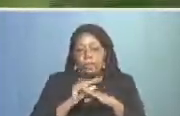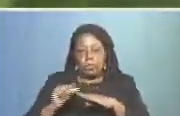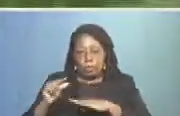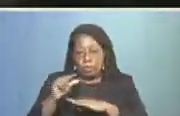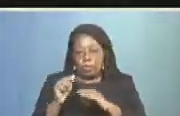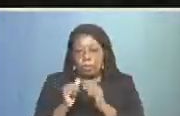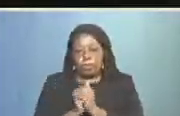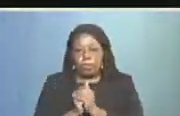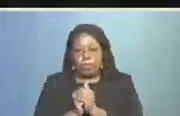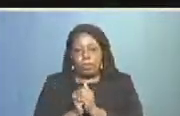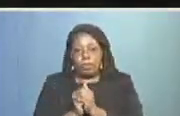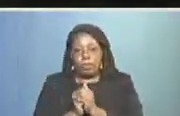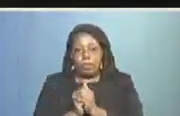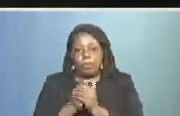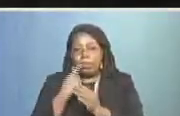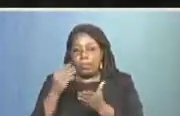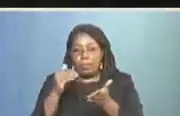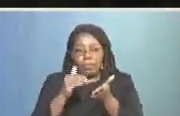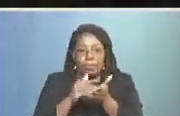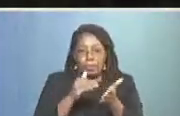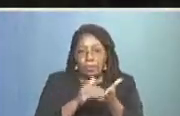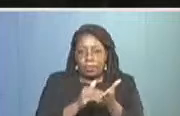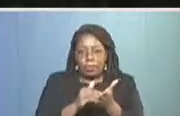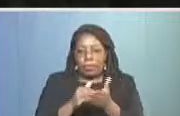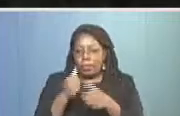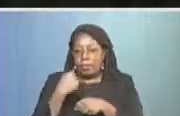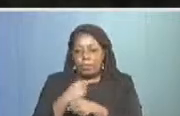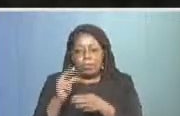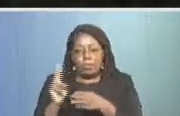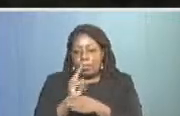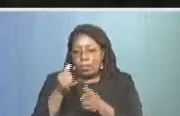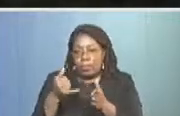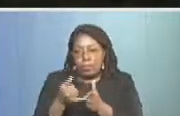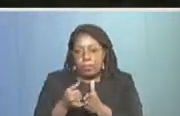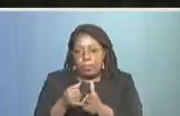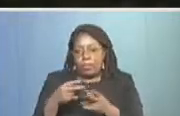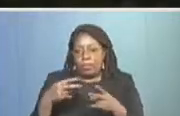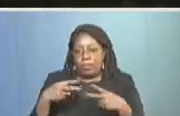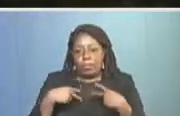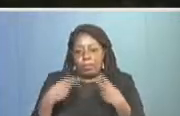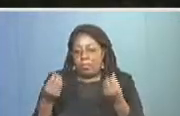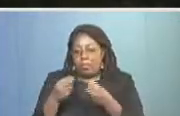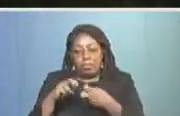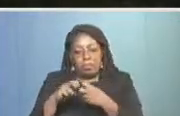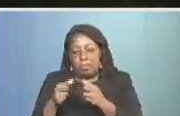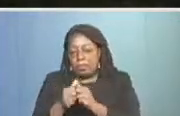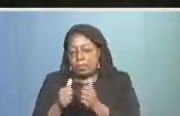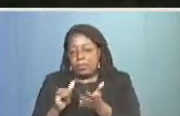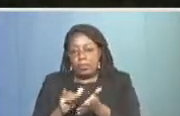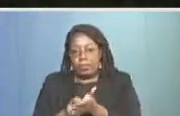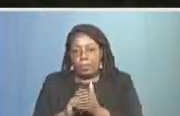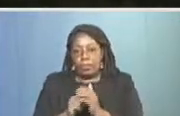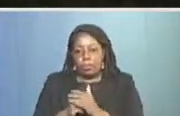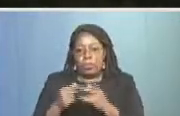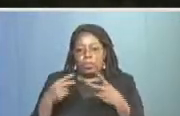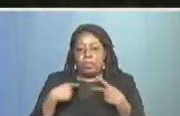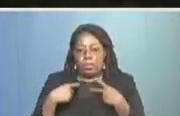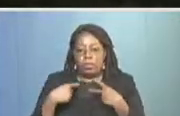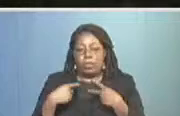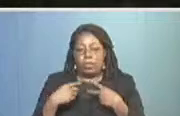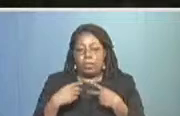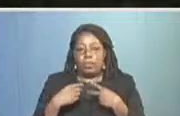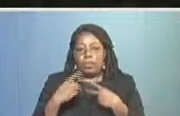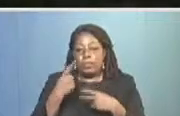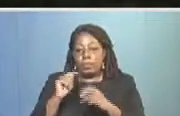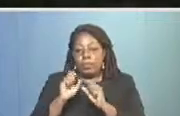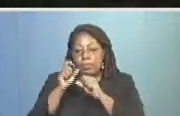If anyone's going to take it, they can make use of it. I have no difficulty with that. We have a sea grape tree in our yard